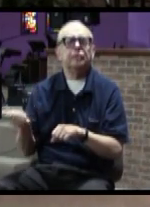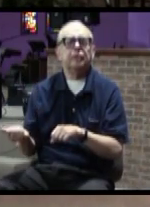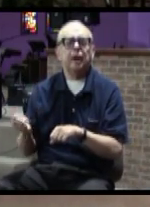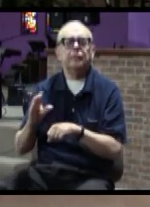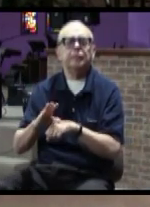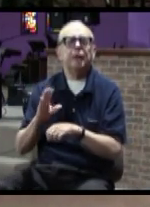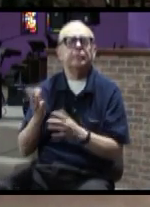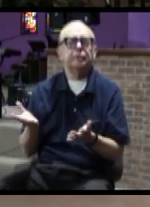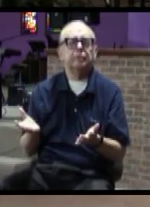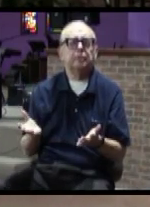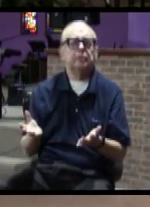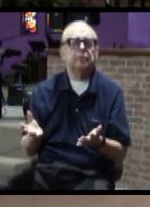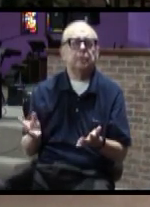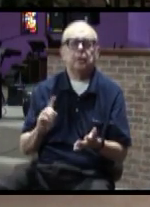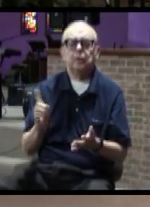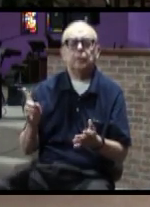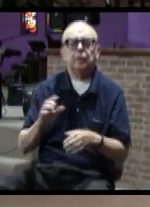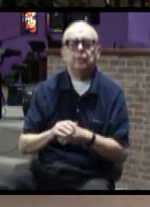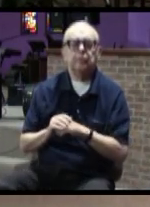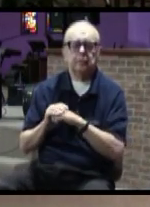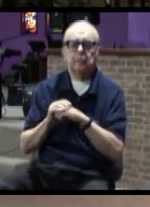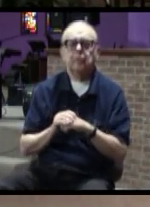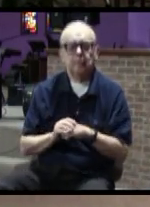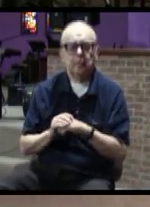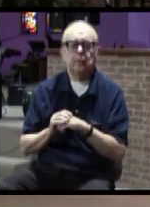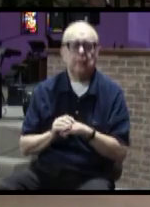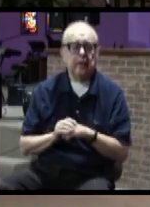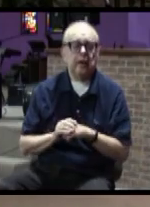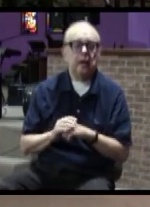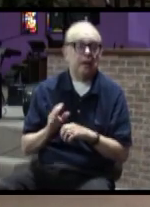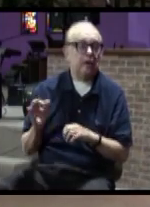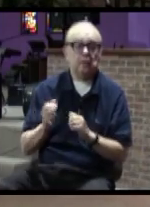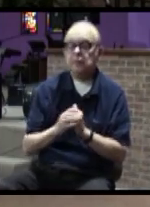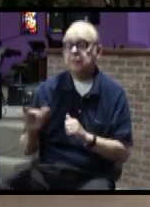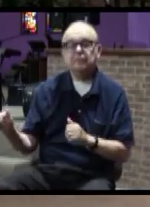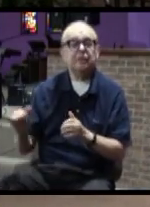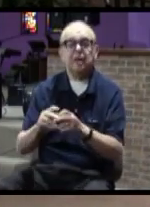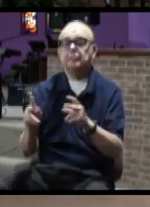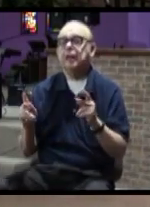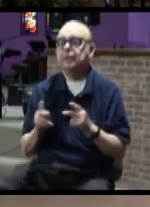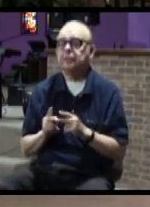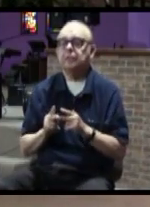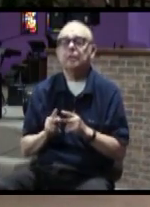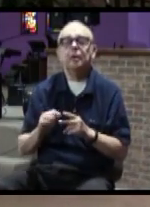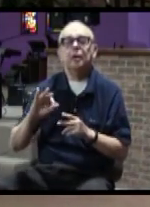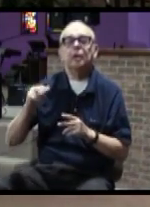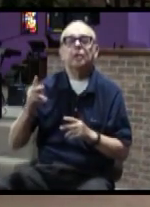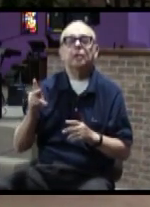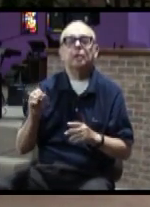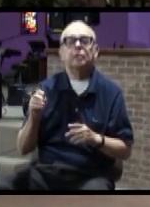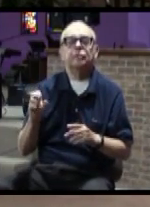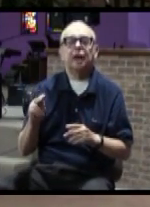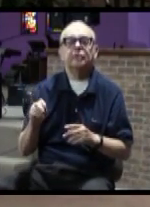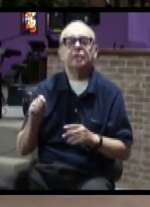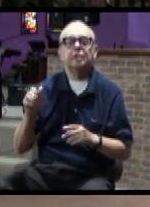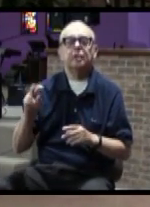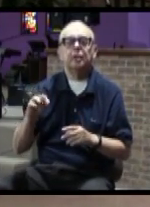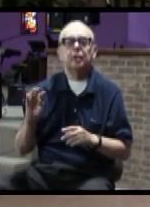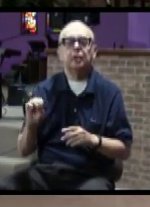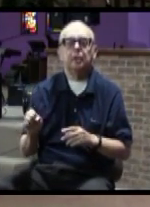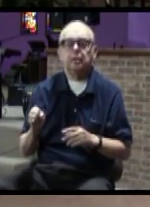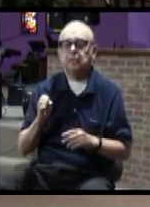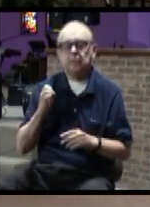Baptist Church. And they'll say, well, where do you worship? Well, I worship at 1601 Jackson Lane at Calvary Baptist